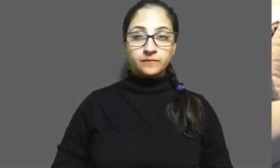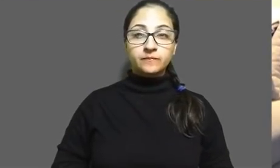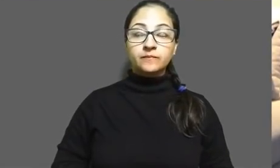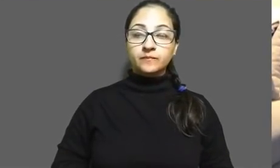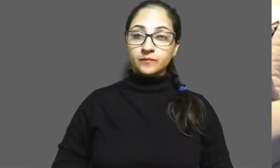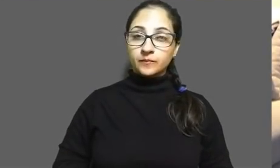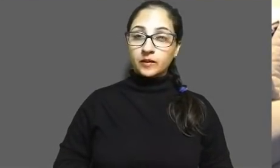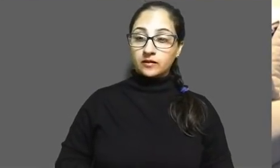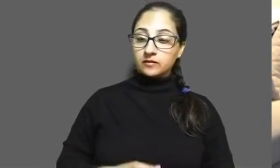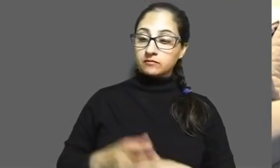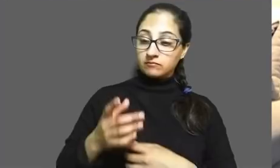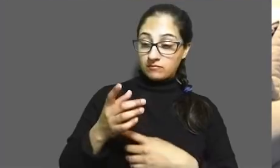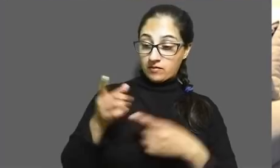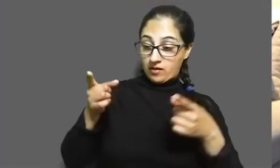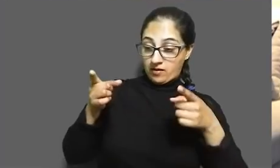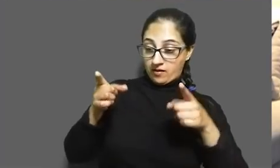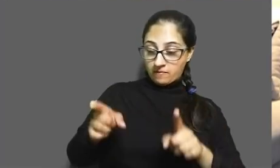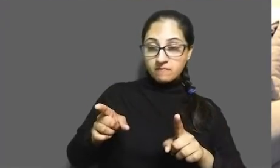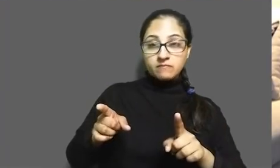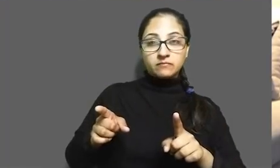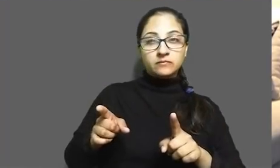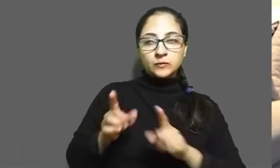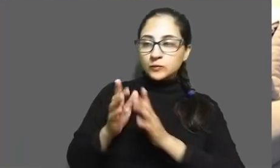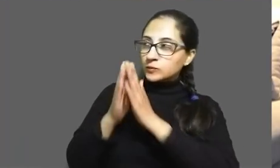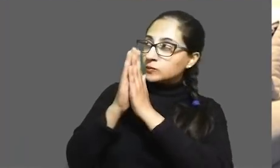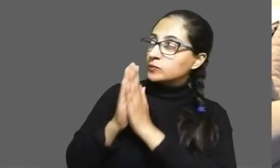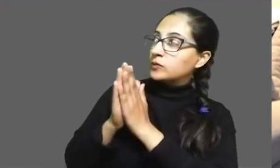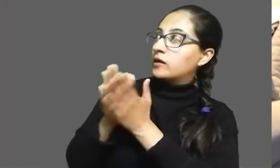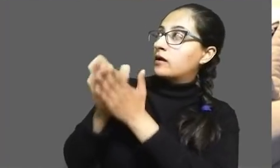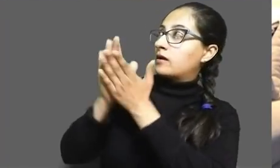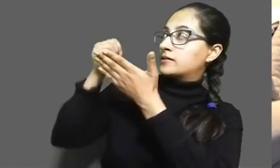deeply traumatic event for the family.